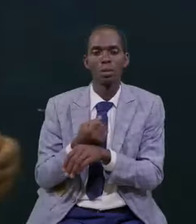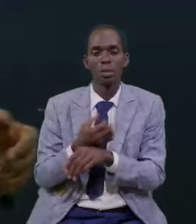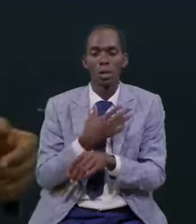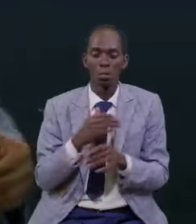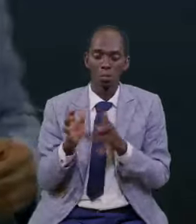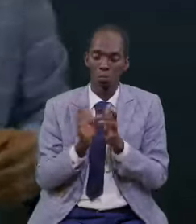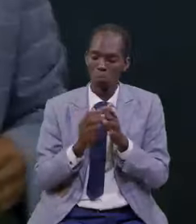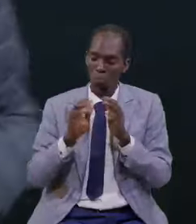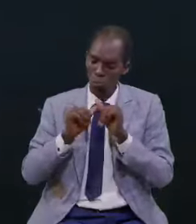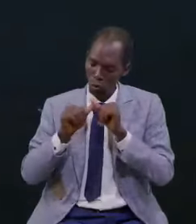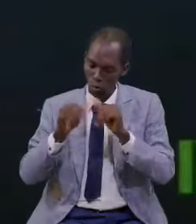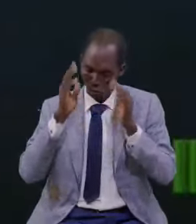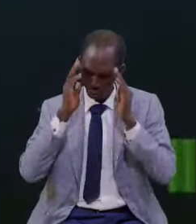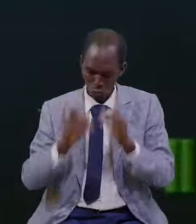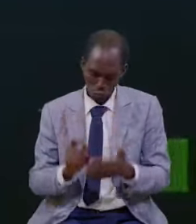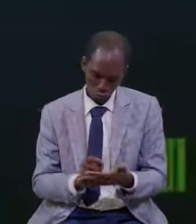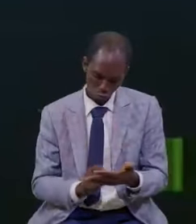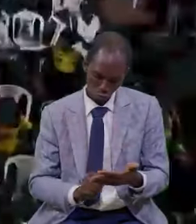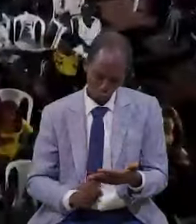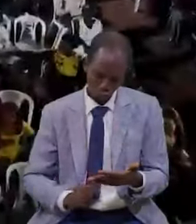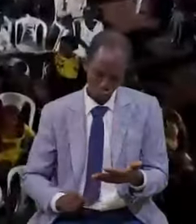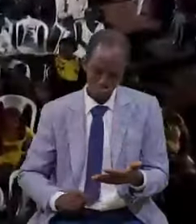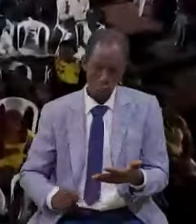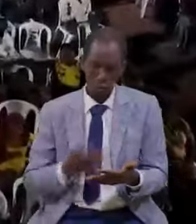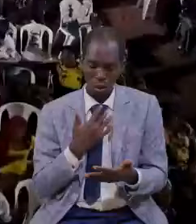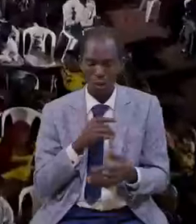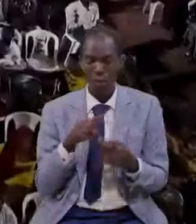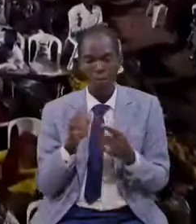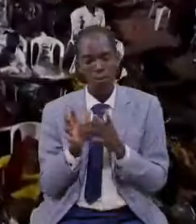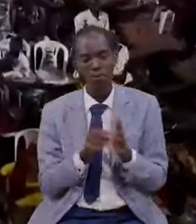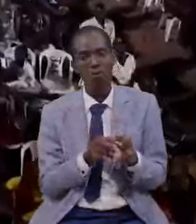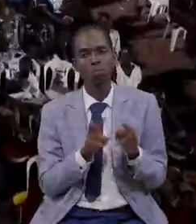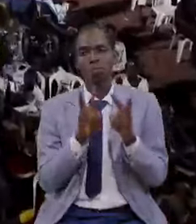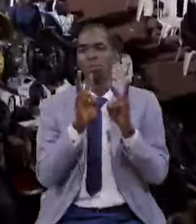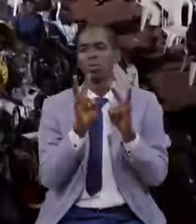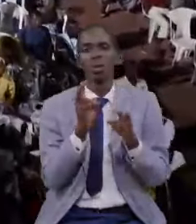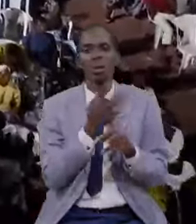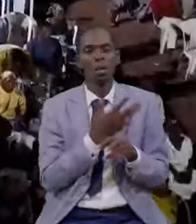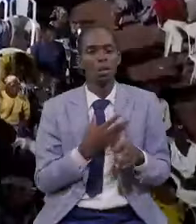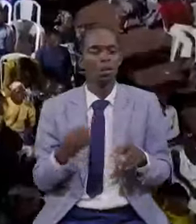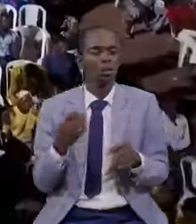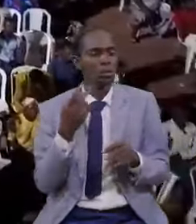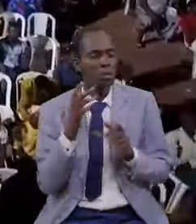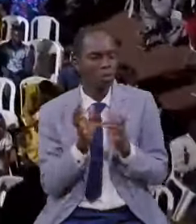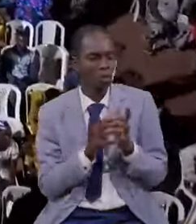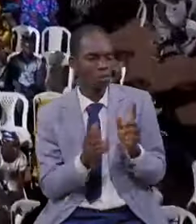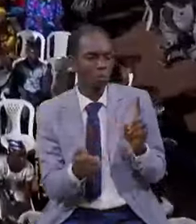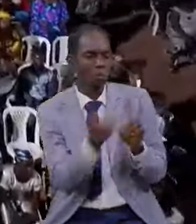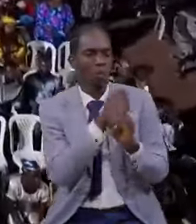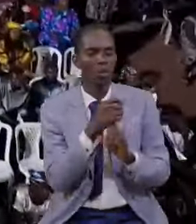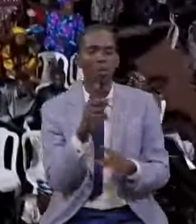they became convicted. And Jesus caught them. He will